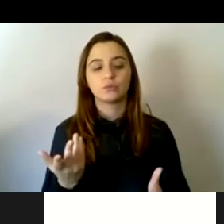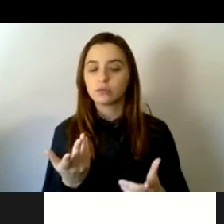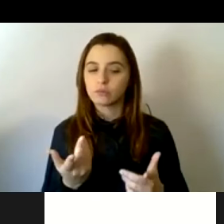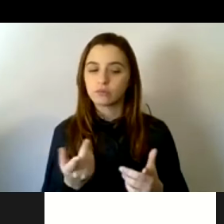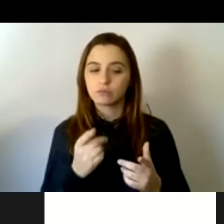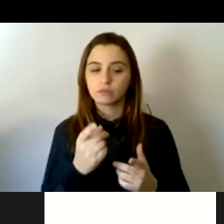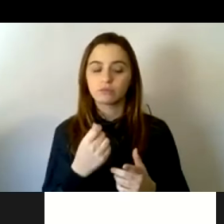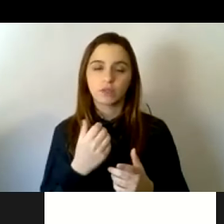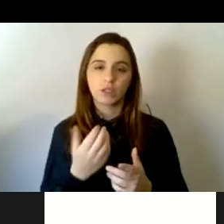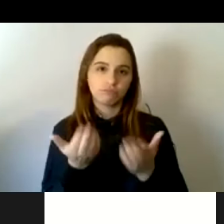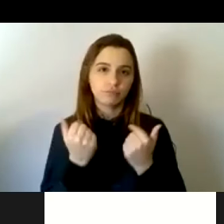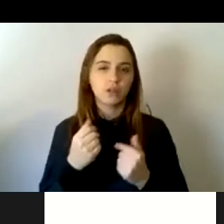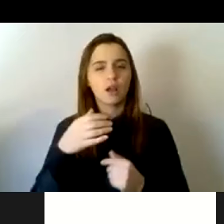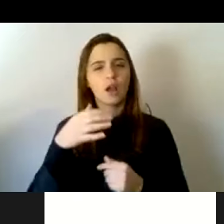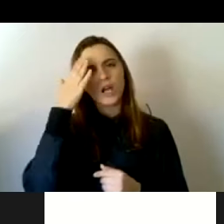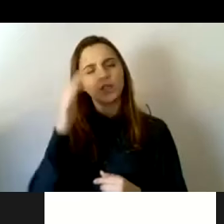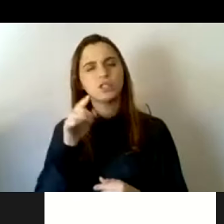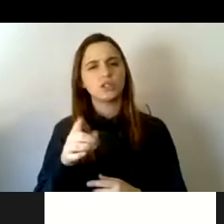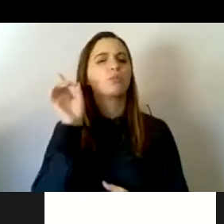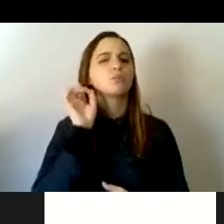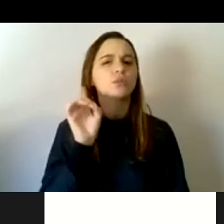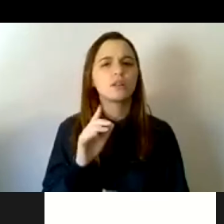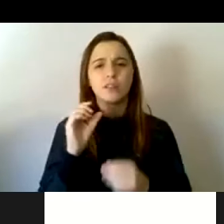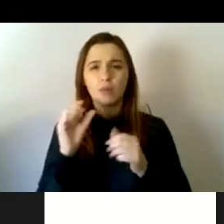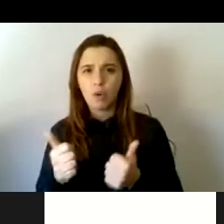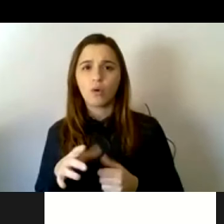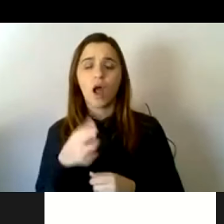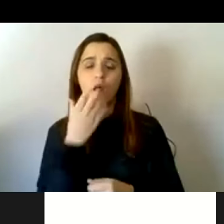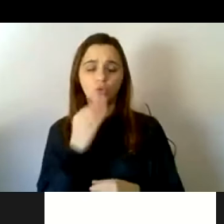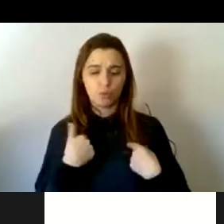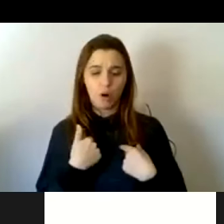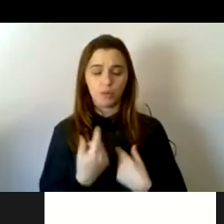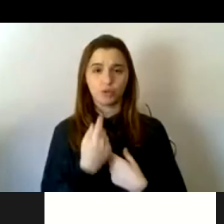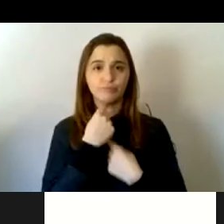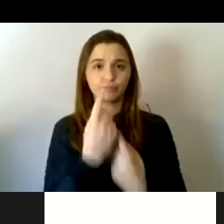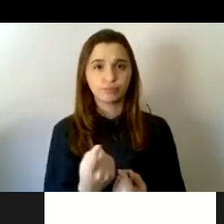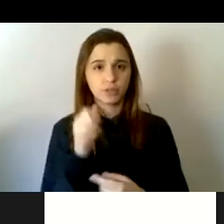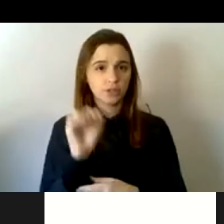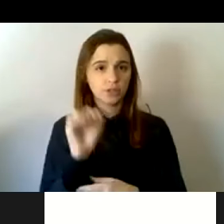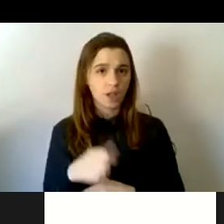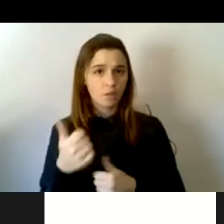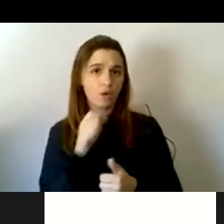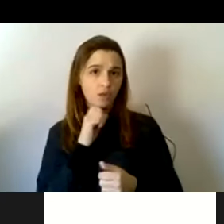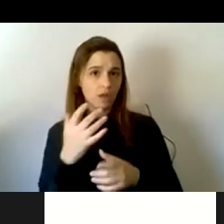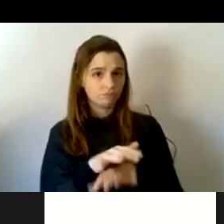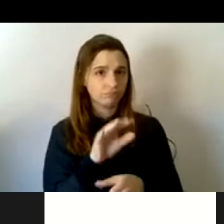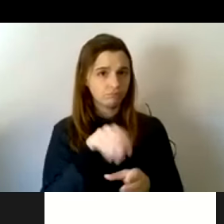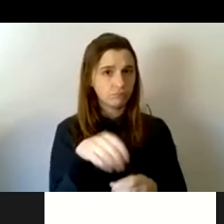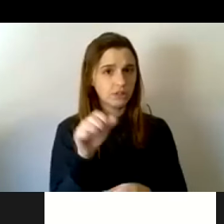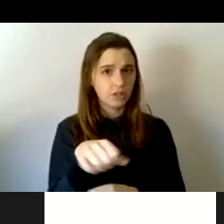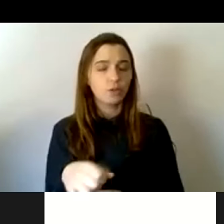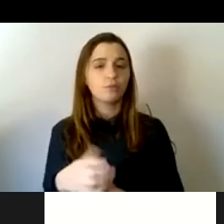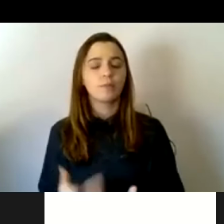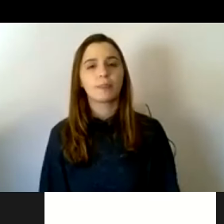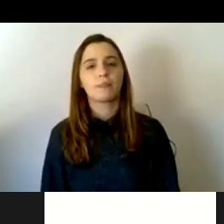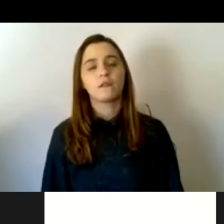good procedure and a good start for inclusion? I guess we can link this to the previous question as well. Like it's really important for